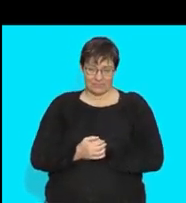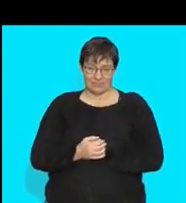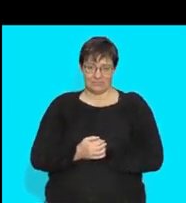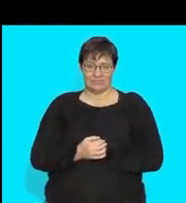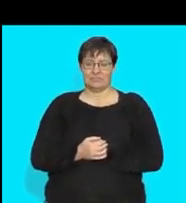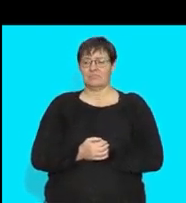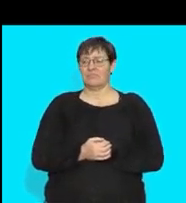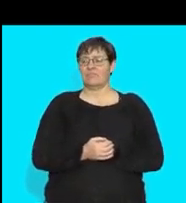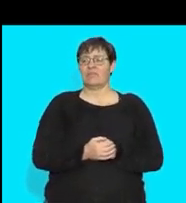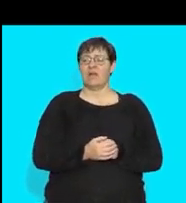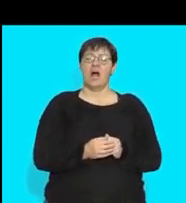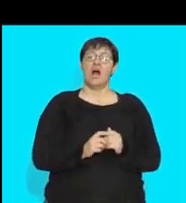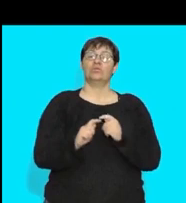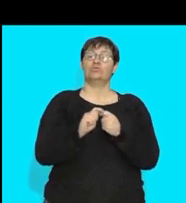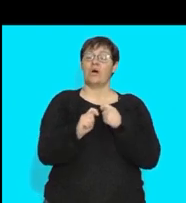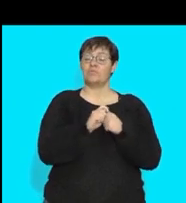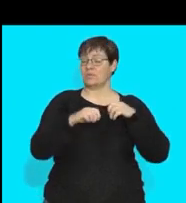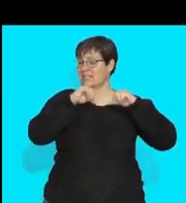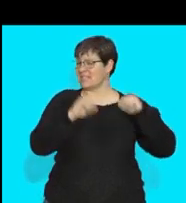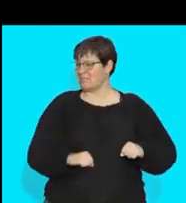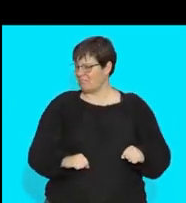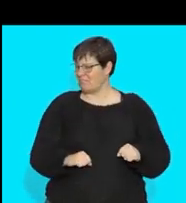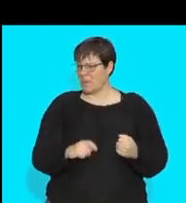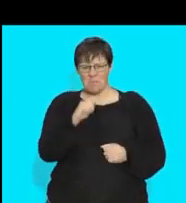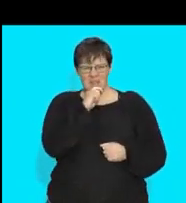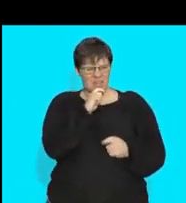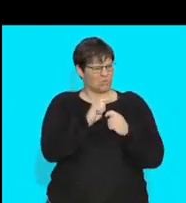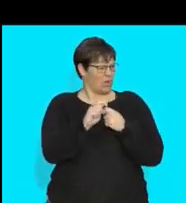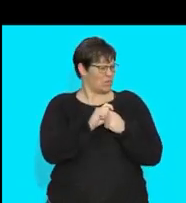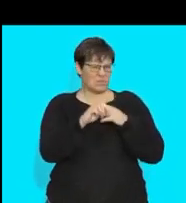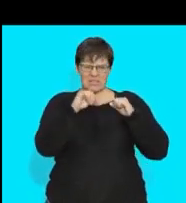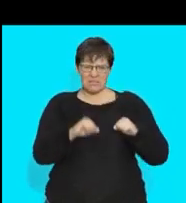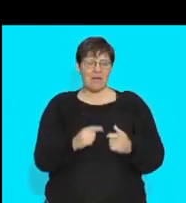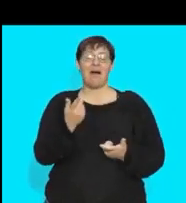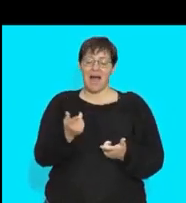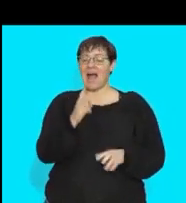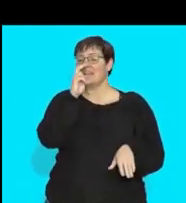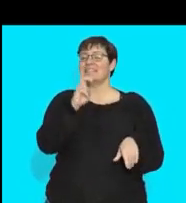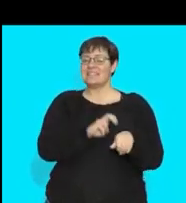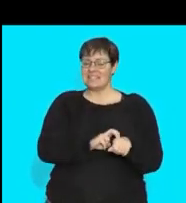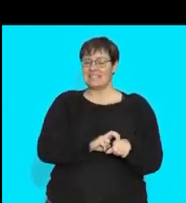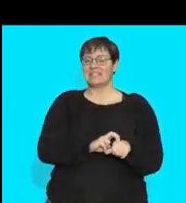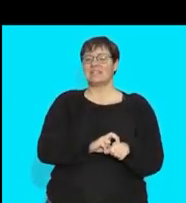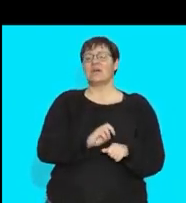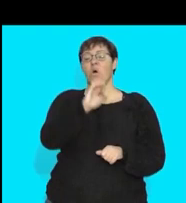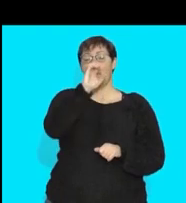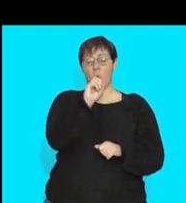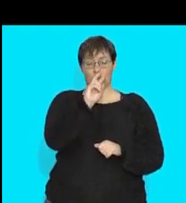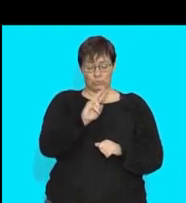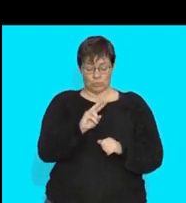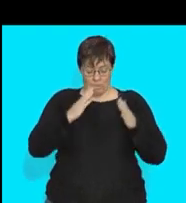a good transport system. What did we mean by transport system? Guys, I need to get oxygen to the